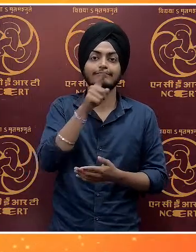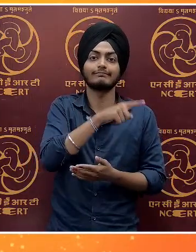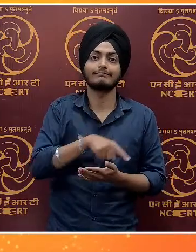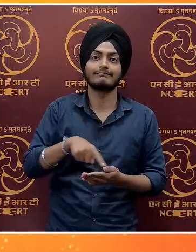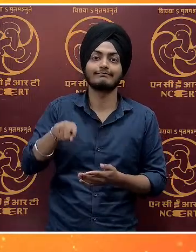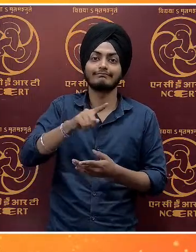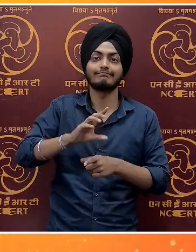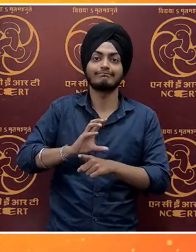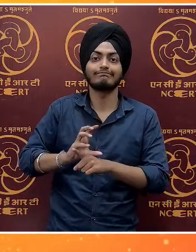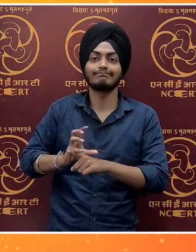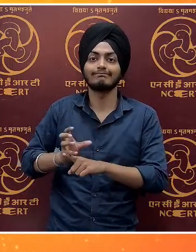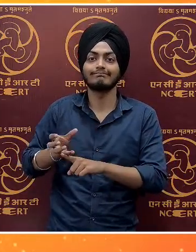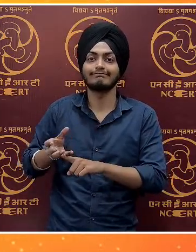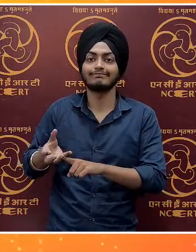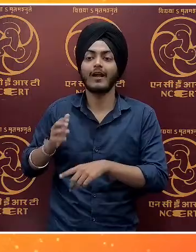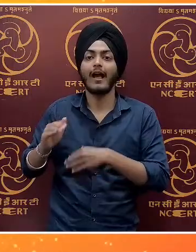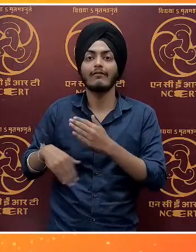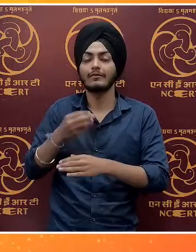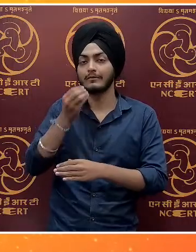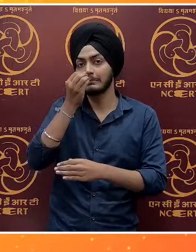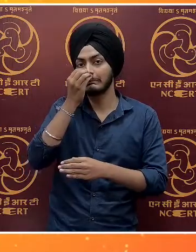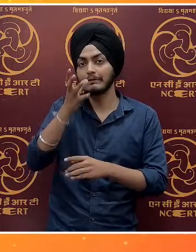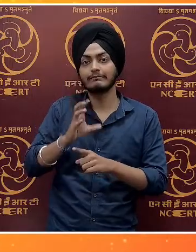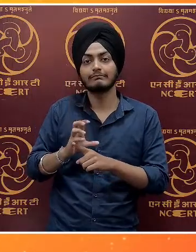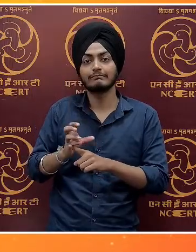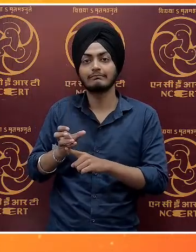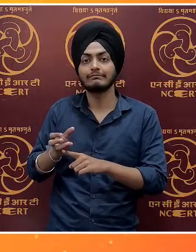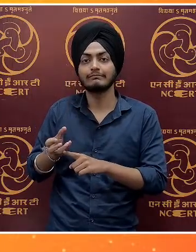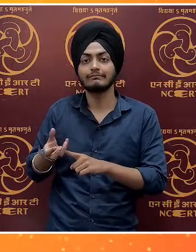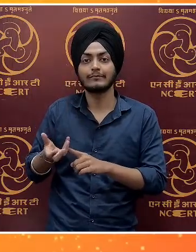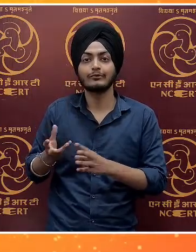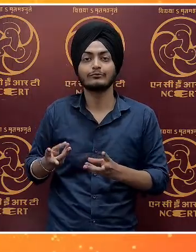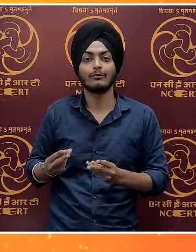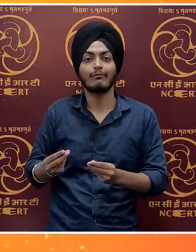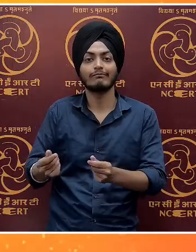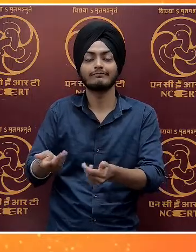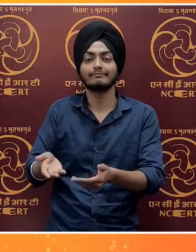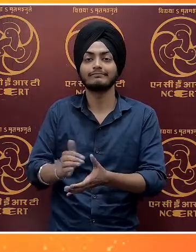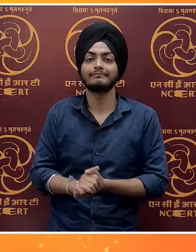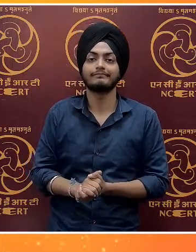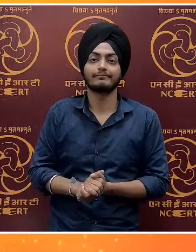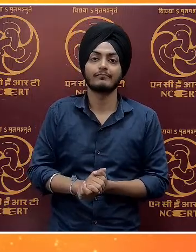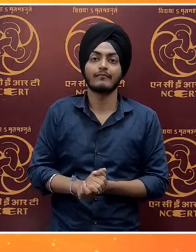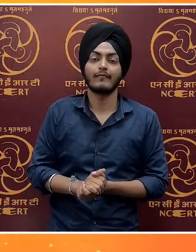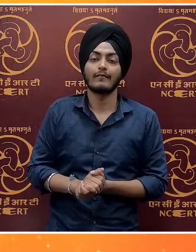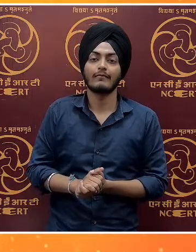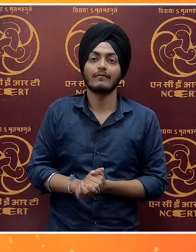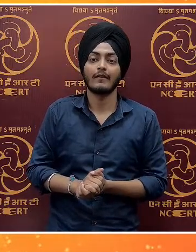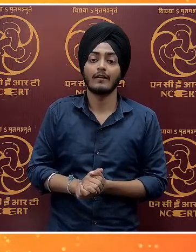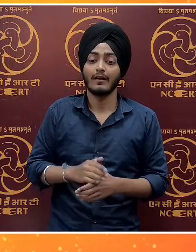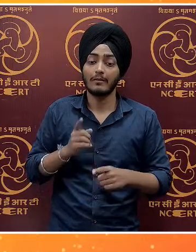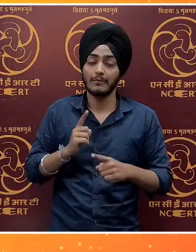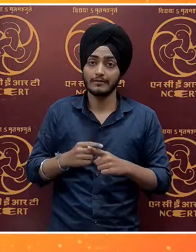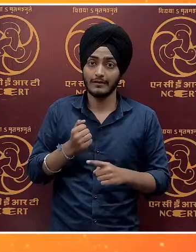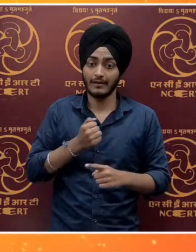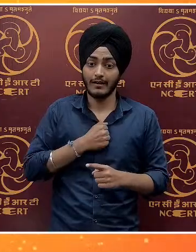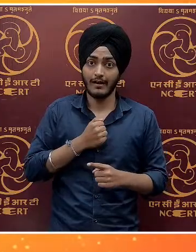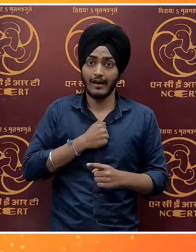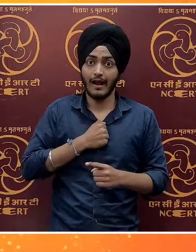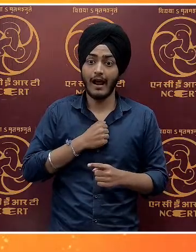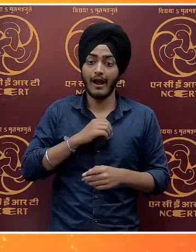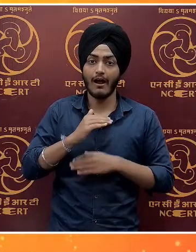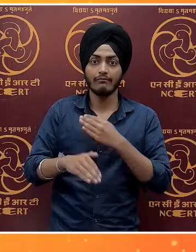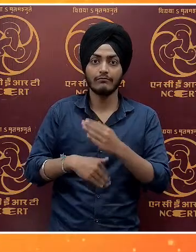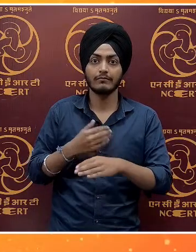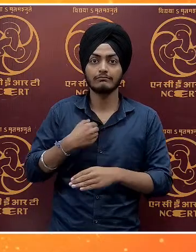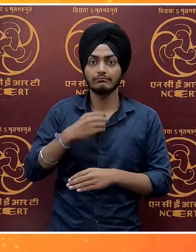that our bicycle can move ahead smoothly. Definitely. Okay. I put on my little